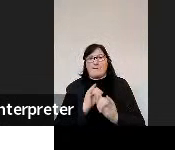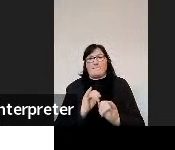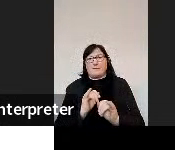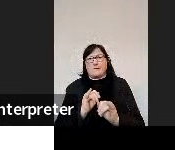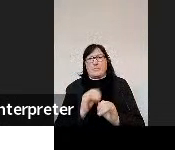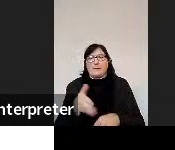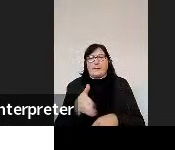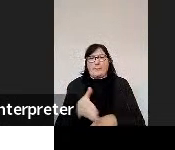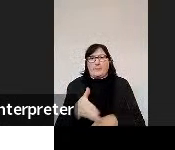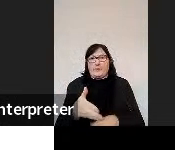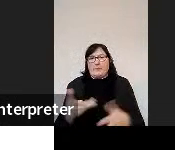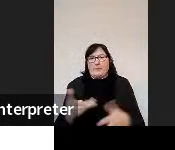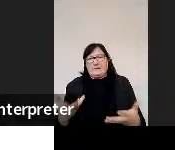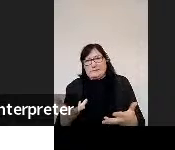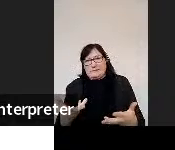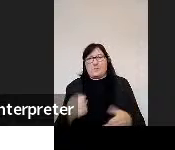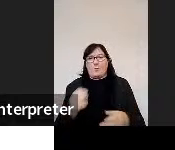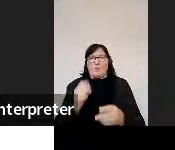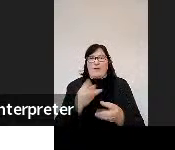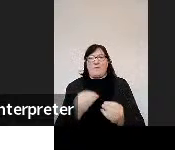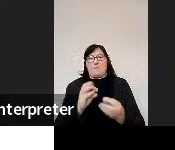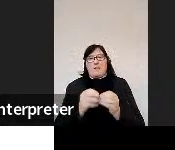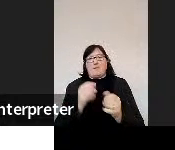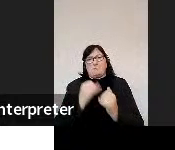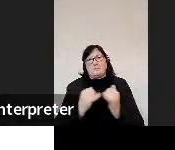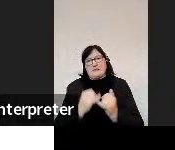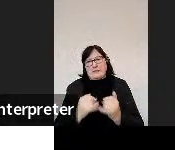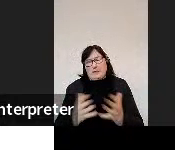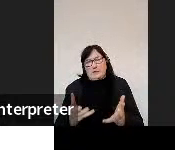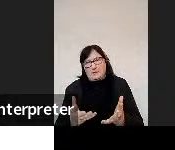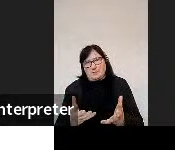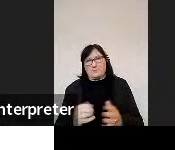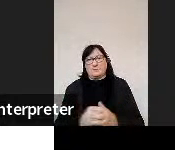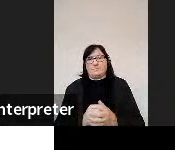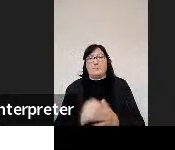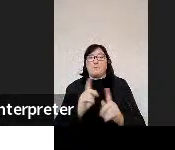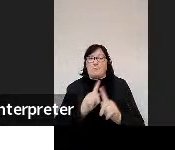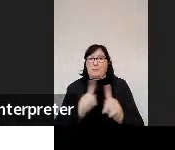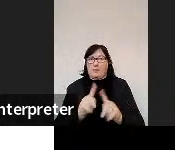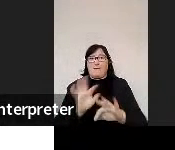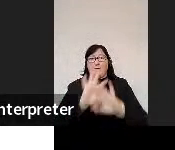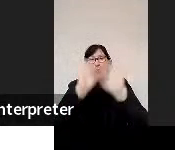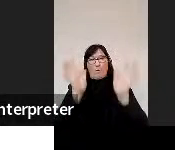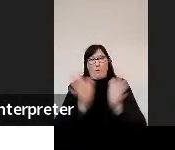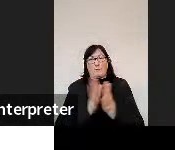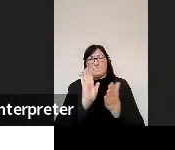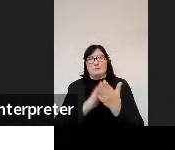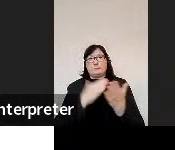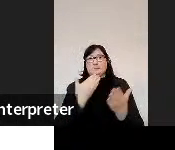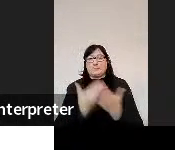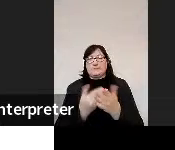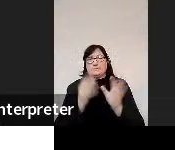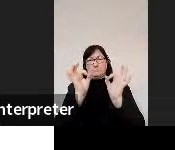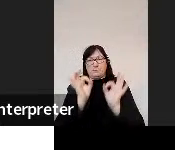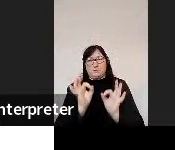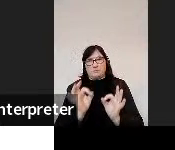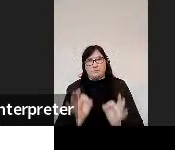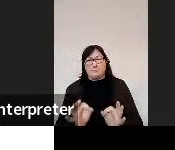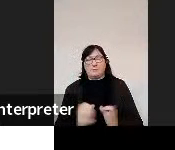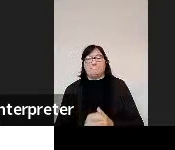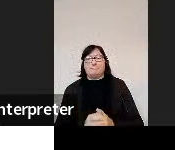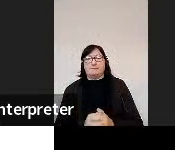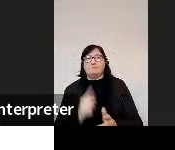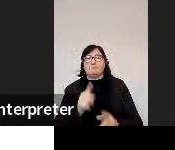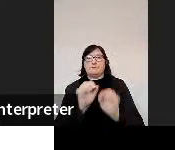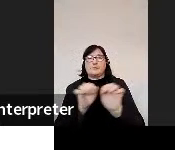incorrectly completed. After you've completed all of the sections in terms of the information, the system would then prompt you